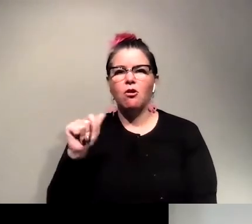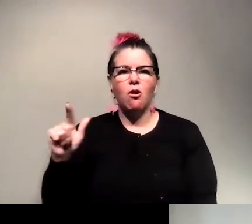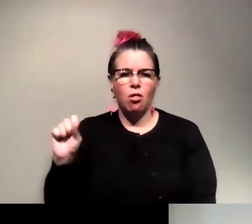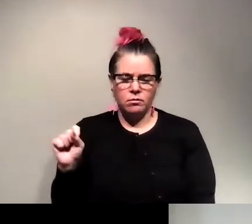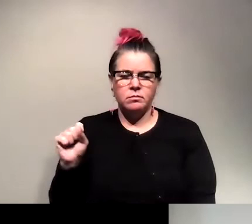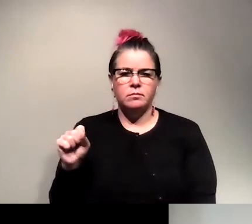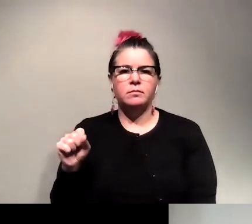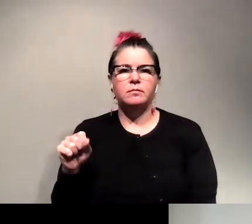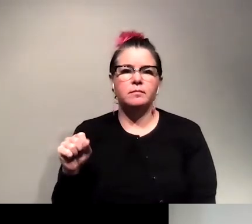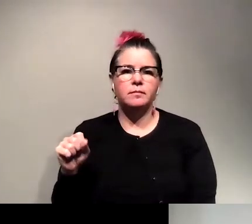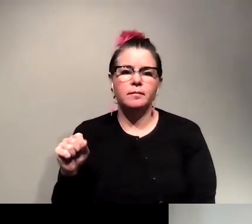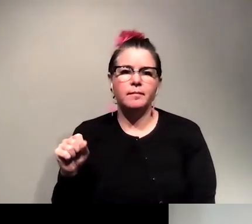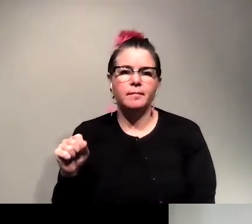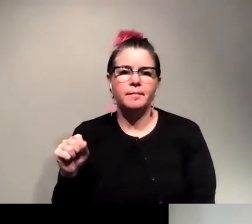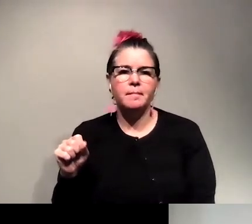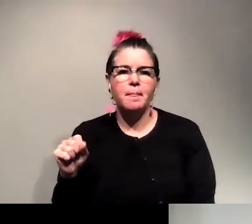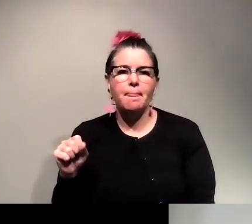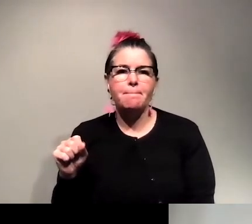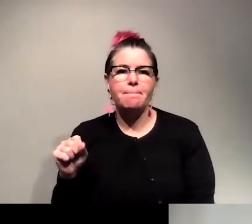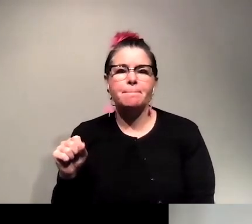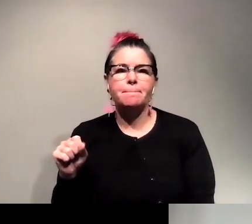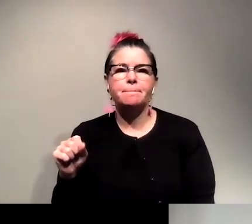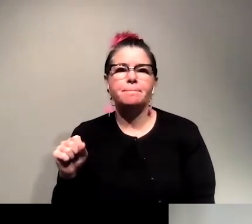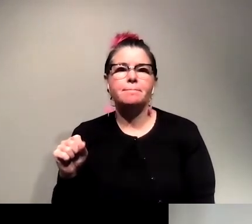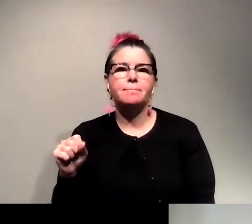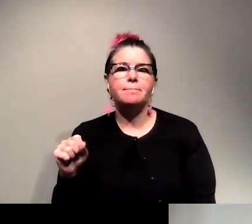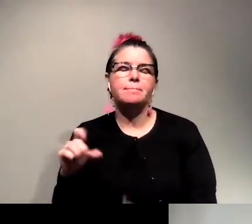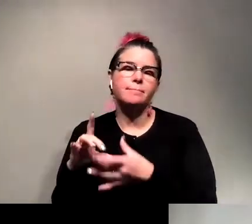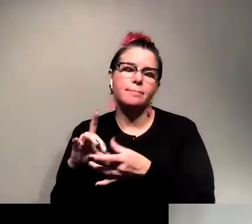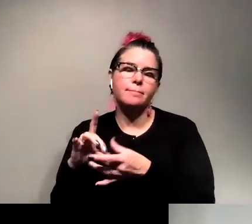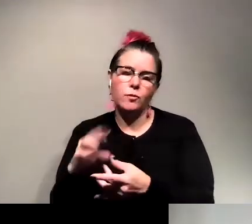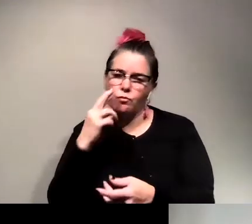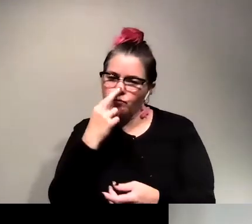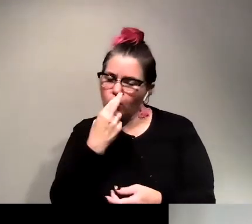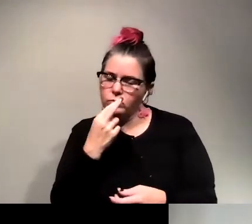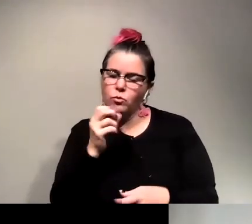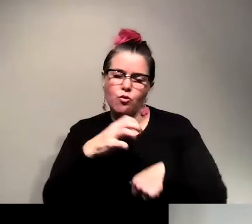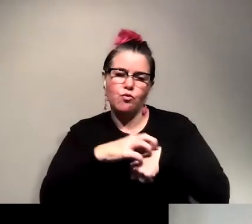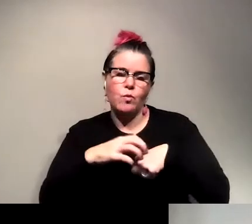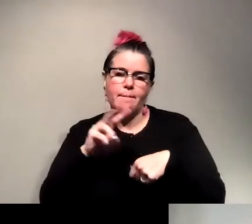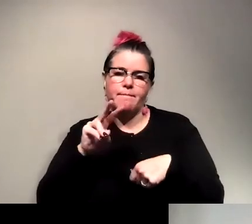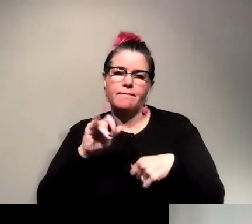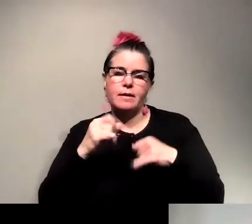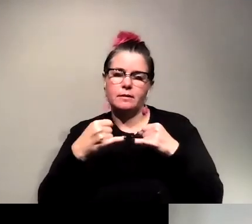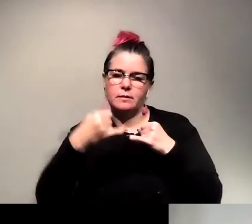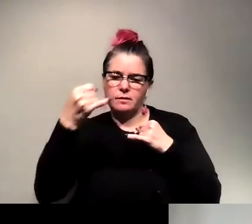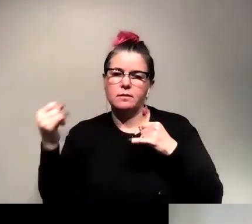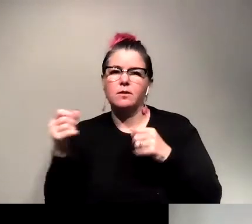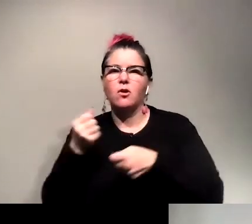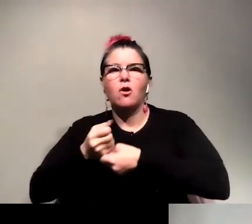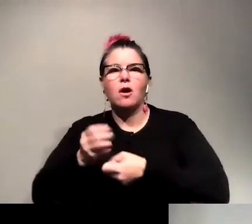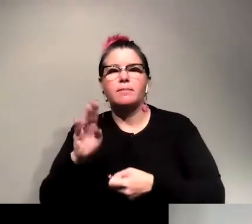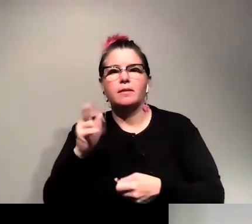Mm-hmm. In the case of, or I guess, roses or things in the case of, like, grapevines, those are caused by a bacterium